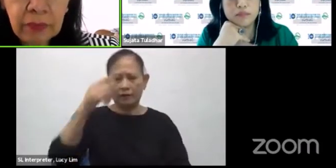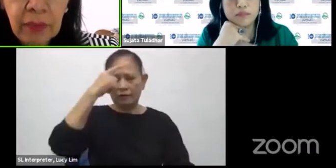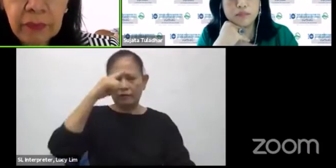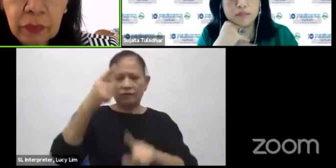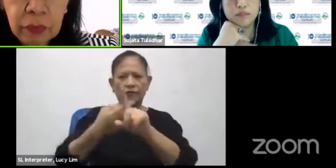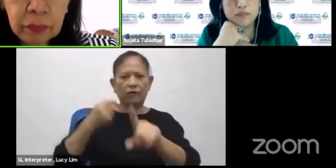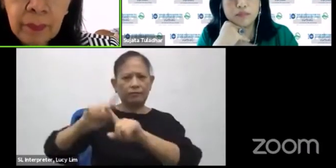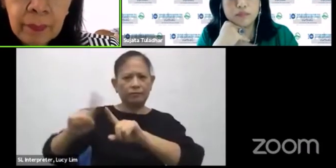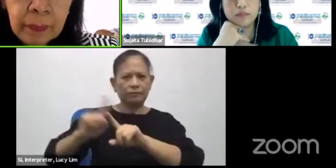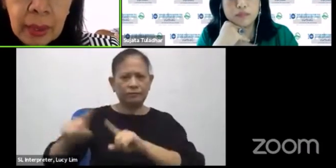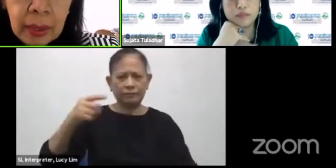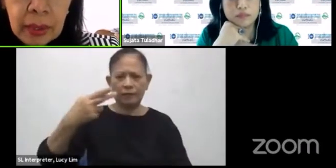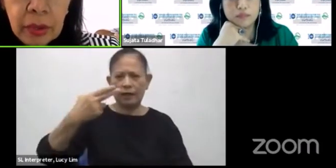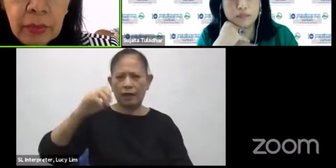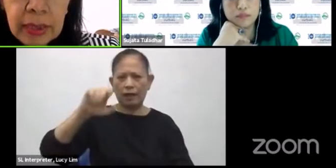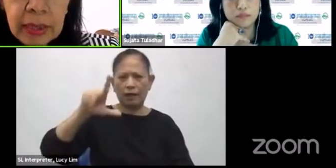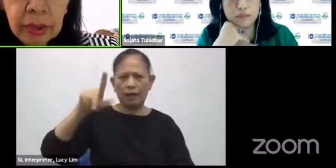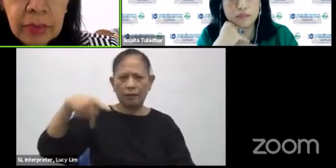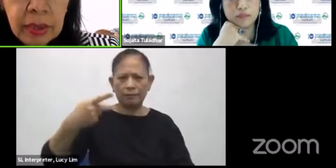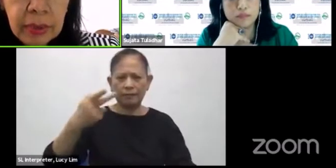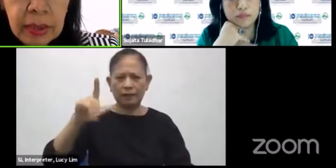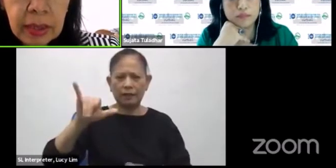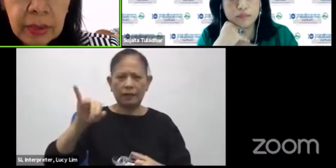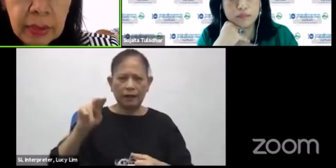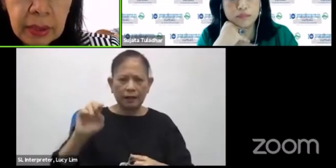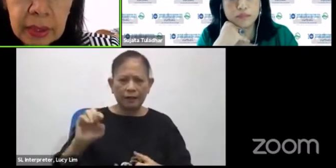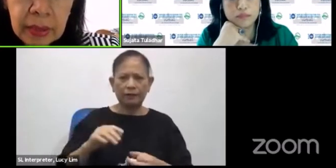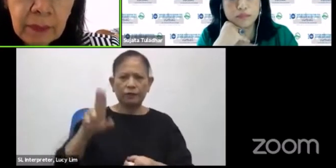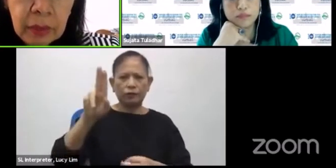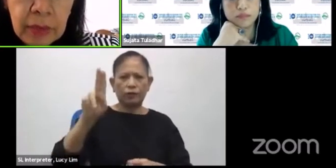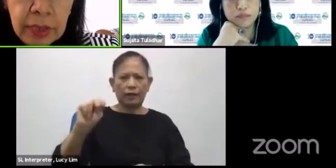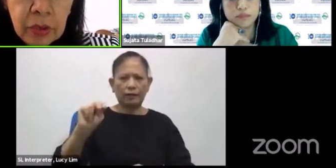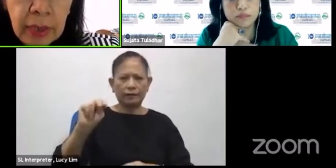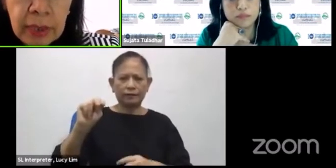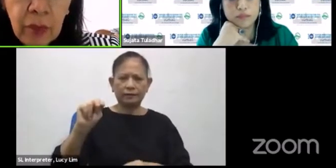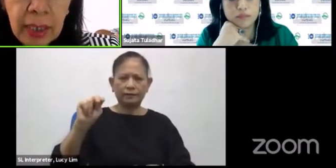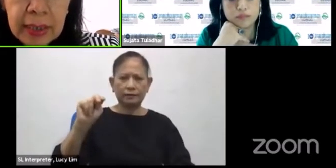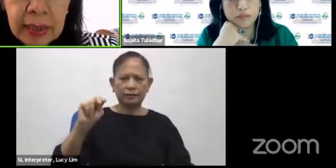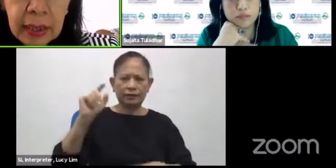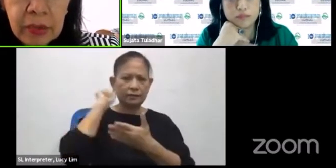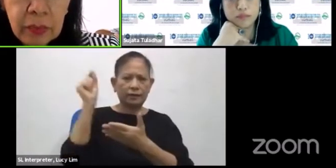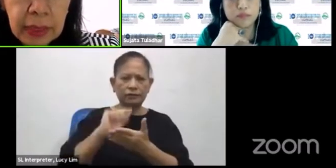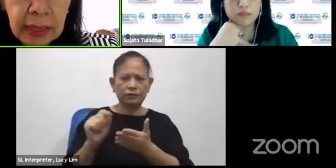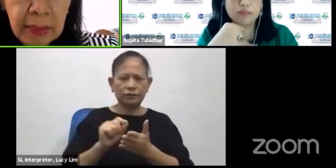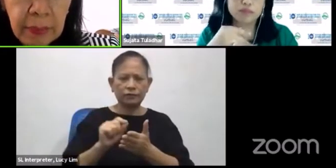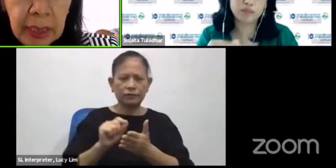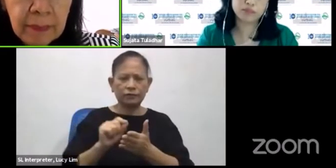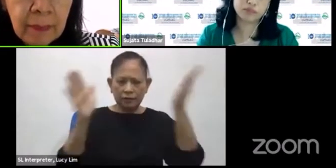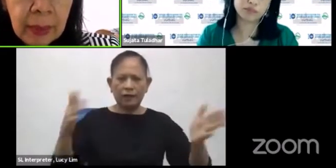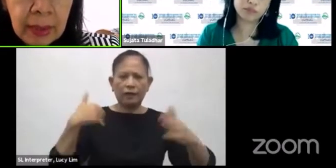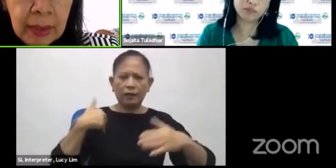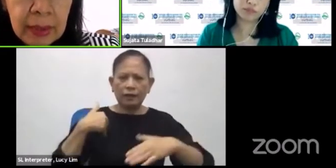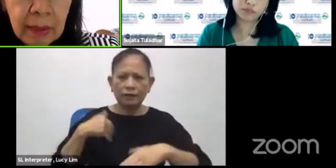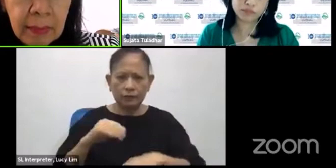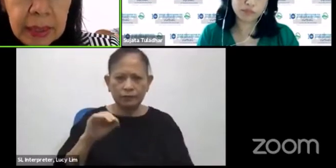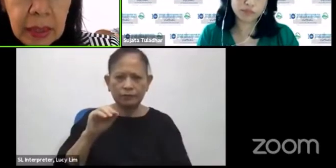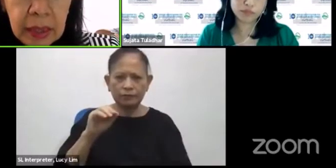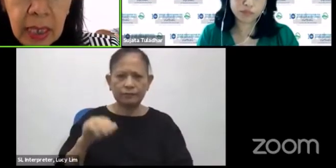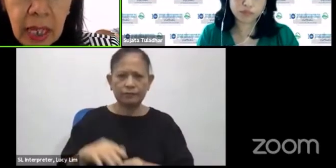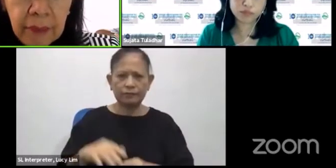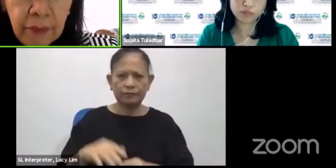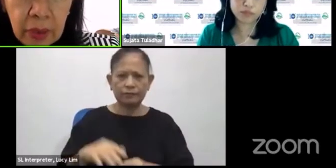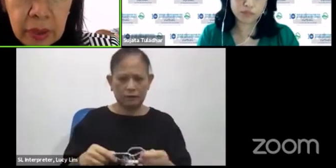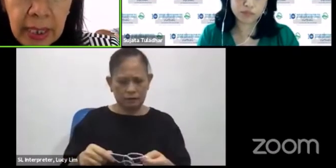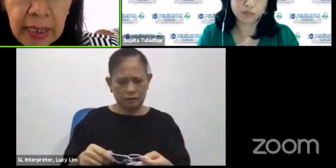increased fivefold. The UN Secretary General's Unite to End Violence Against Women campaign, that is a